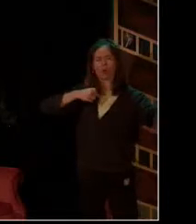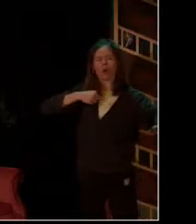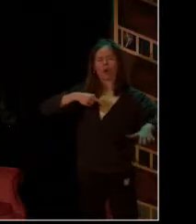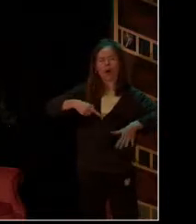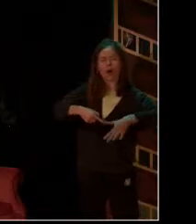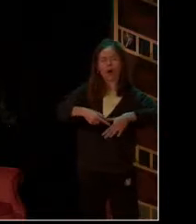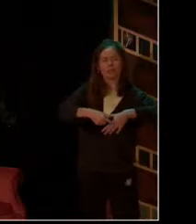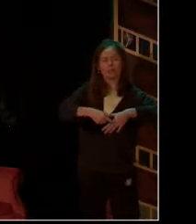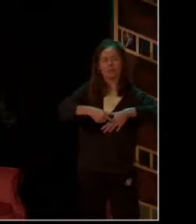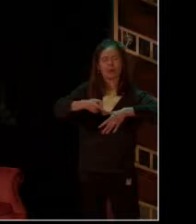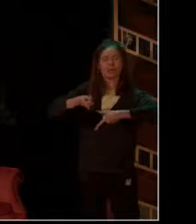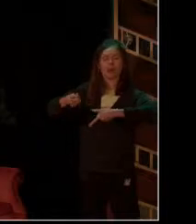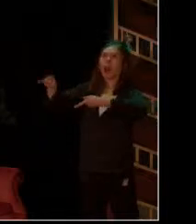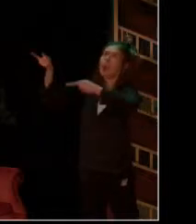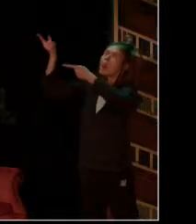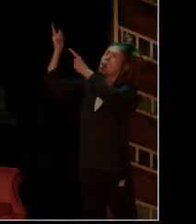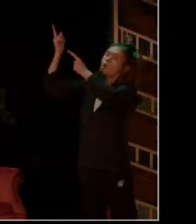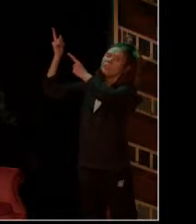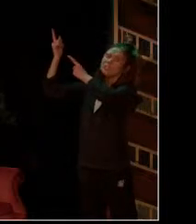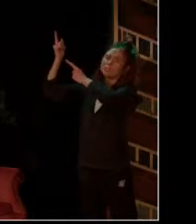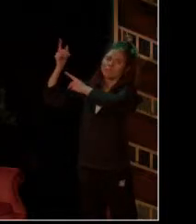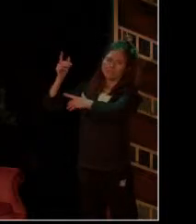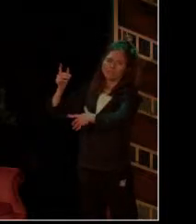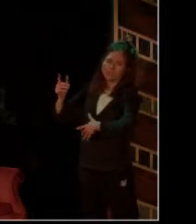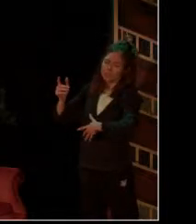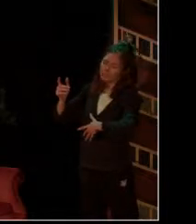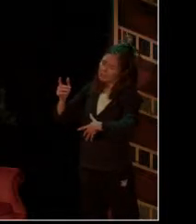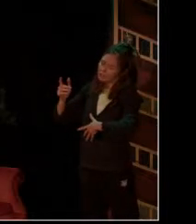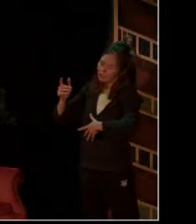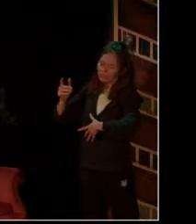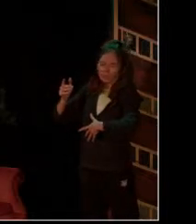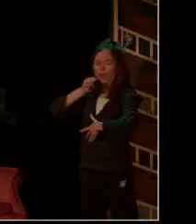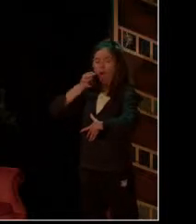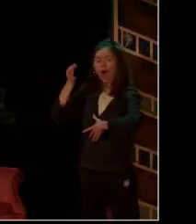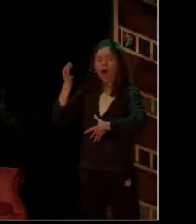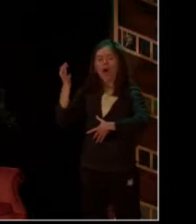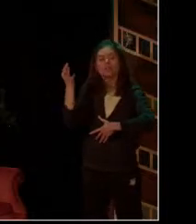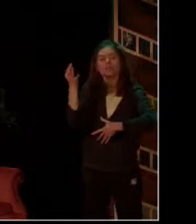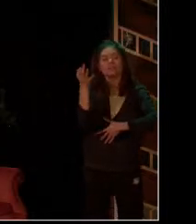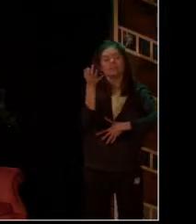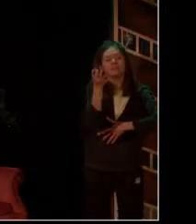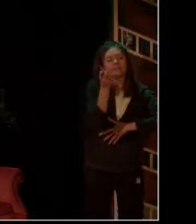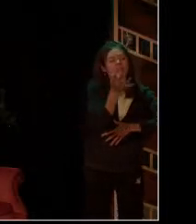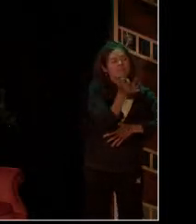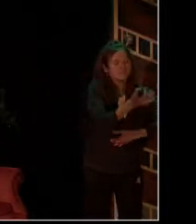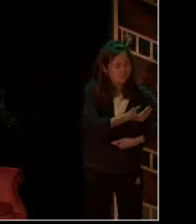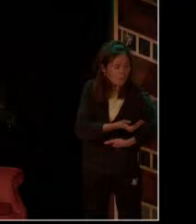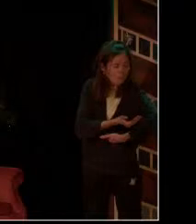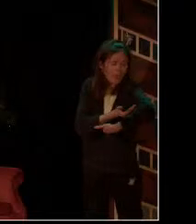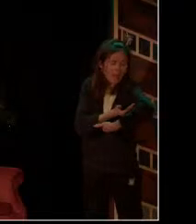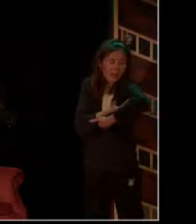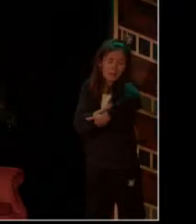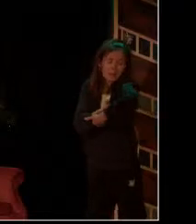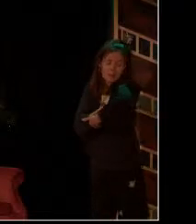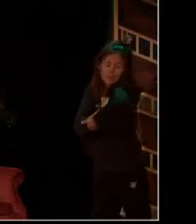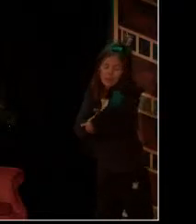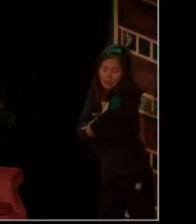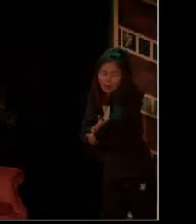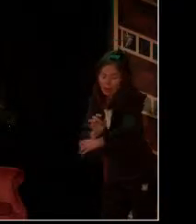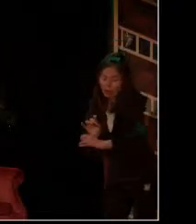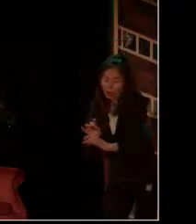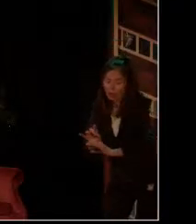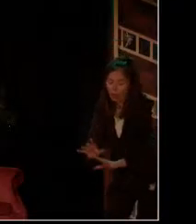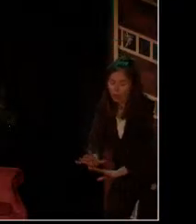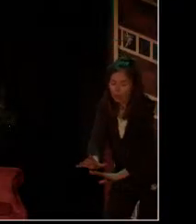according to your oath, there is land remote enough in Bohemia. There weep and leave